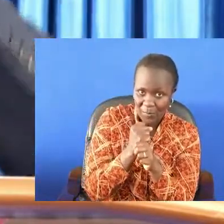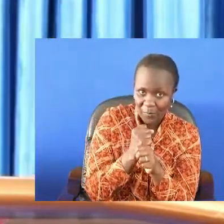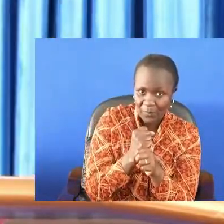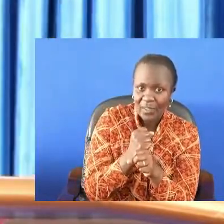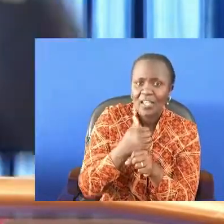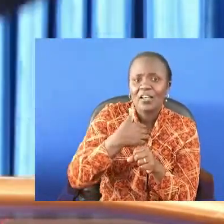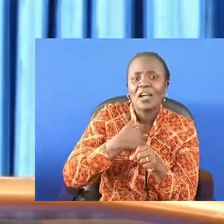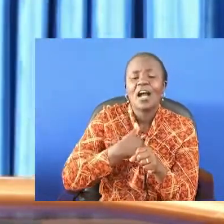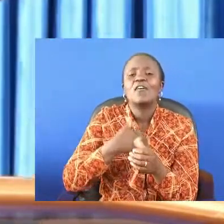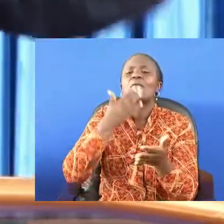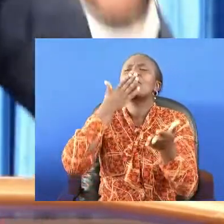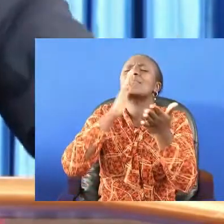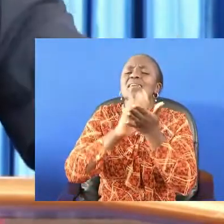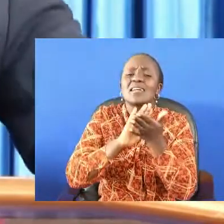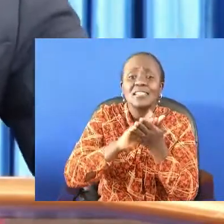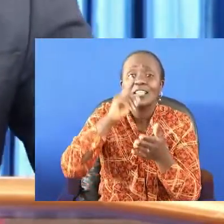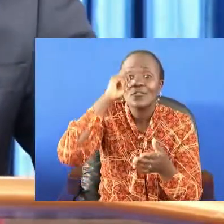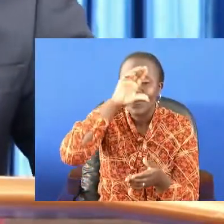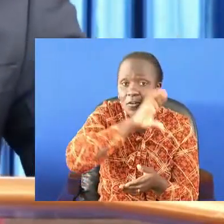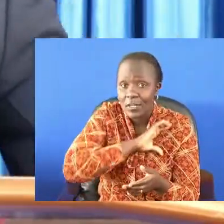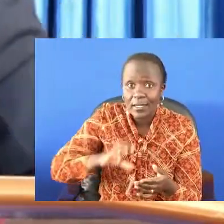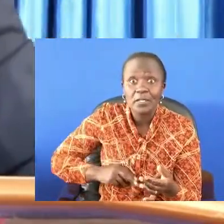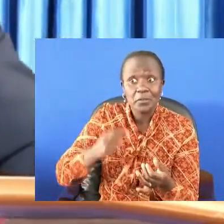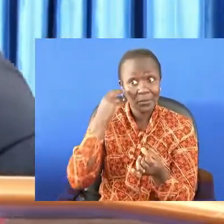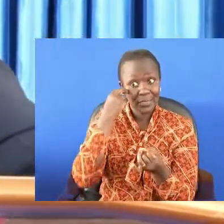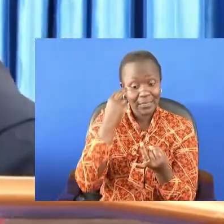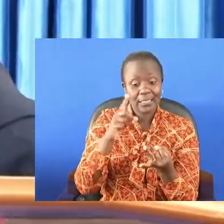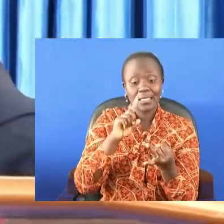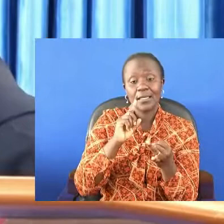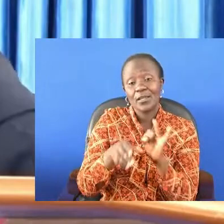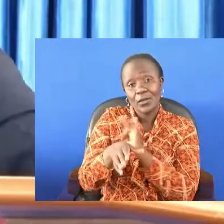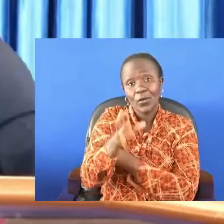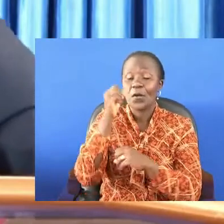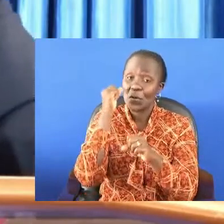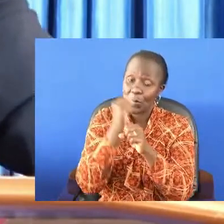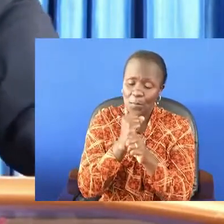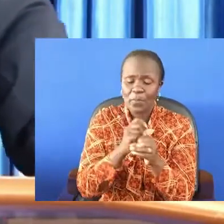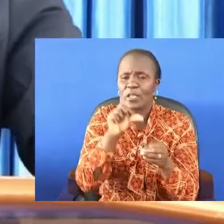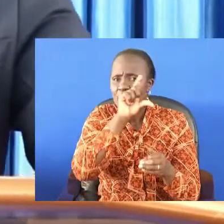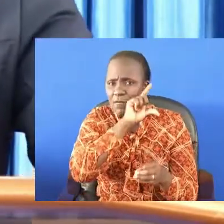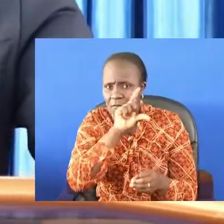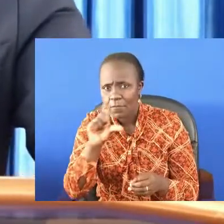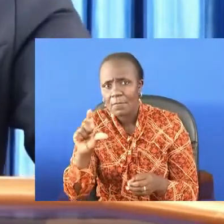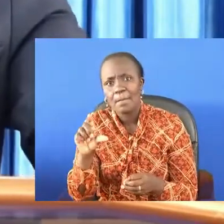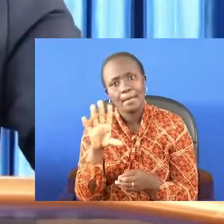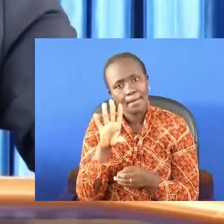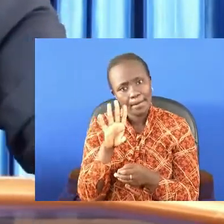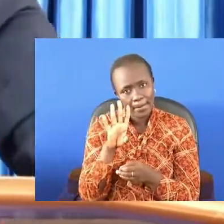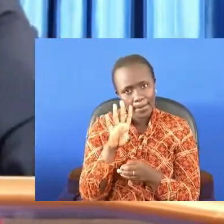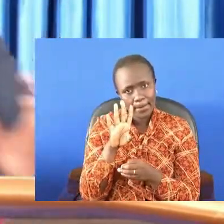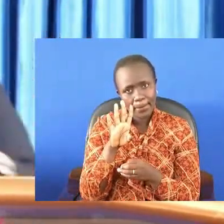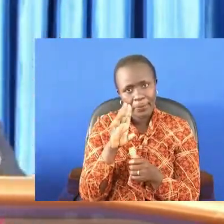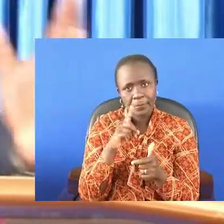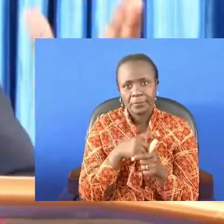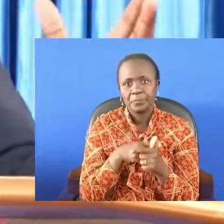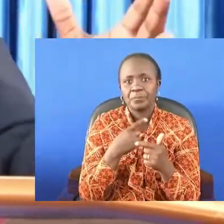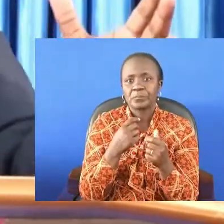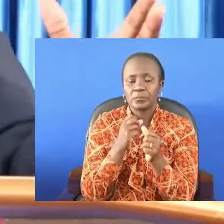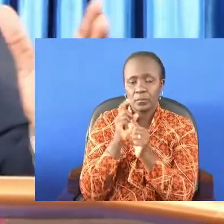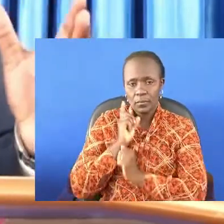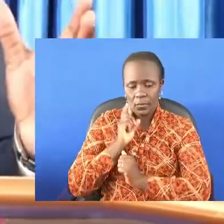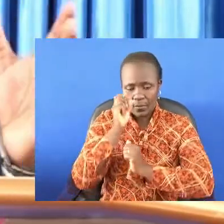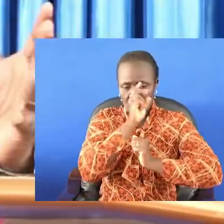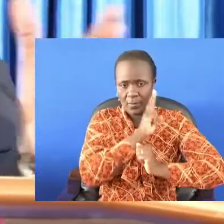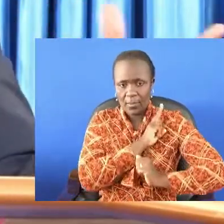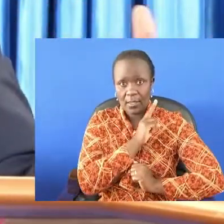have praises for Christ, you will see God working. And then fast forward the story. When the jailer